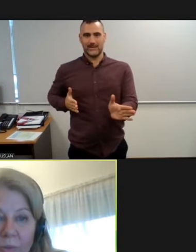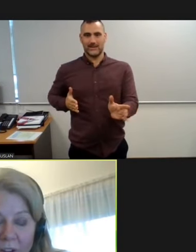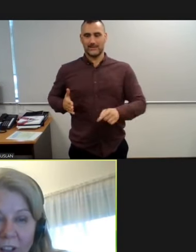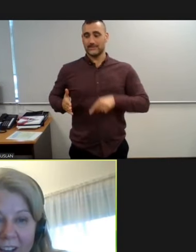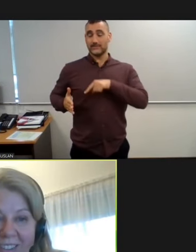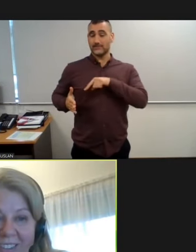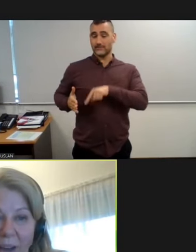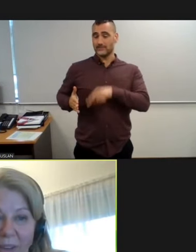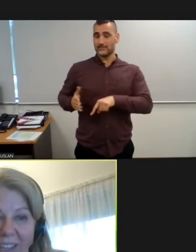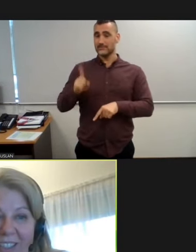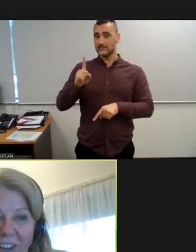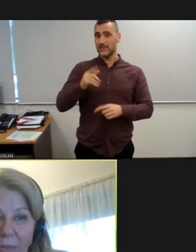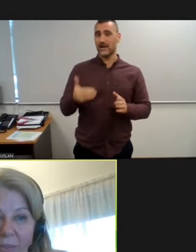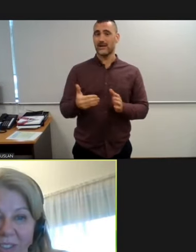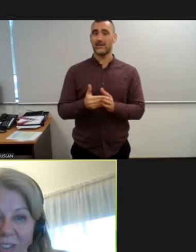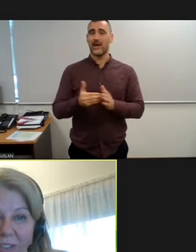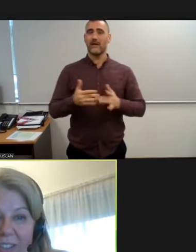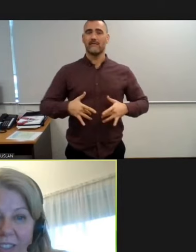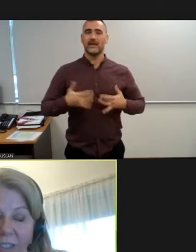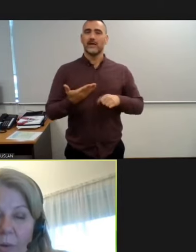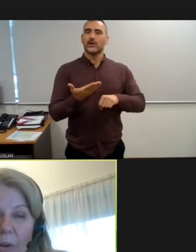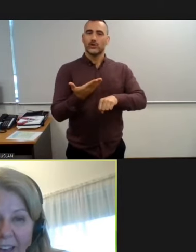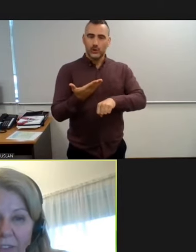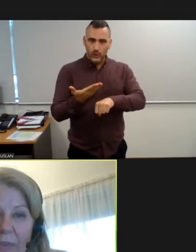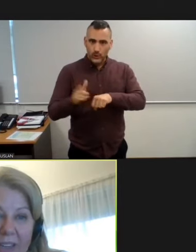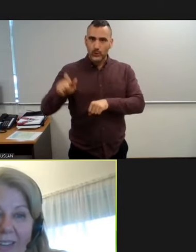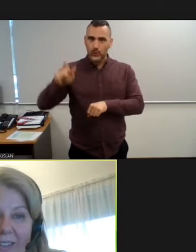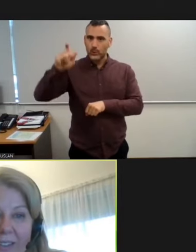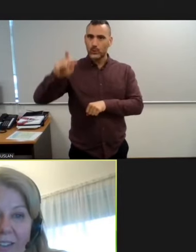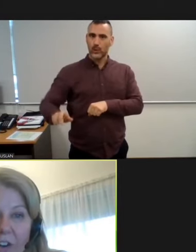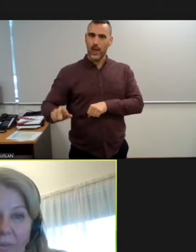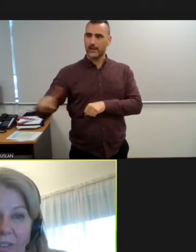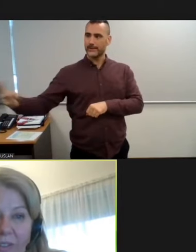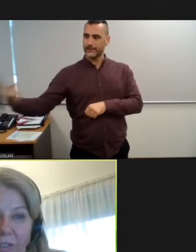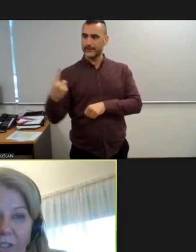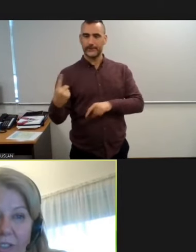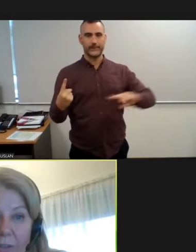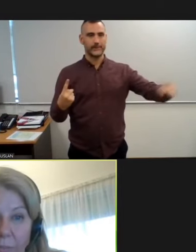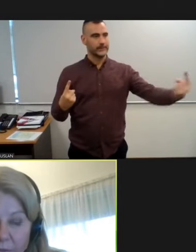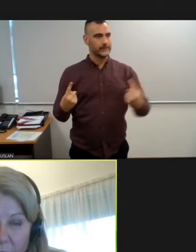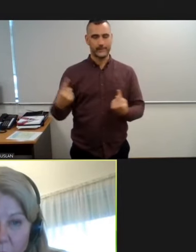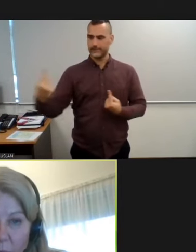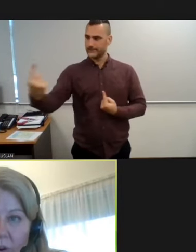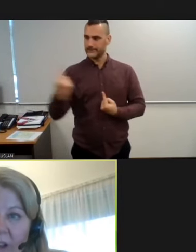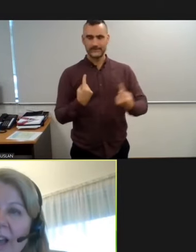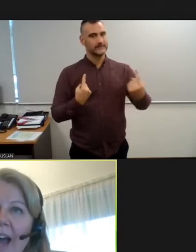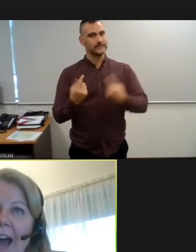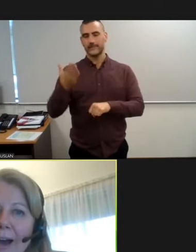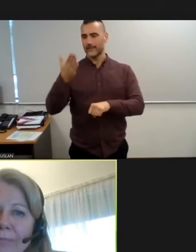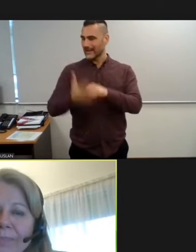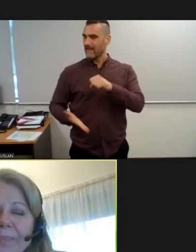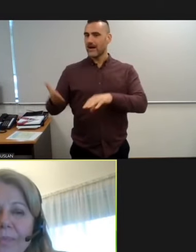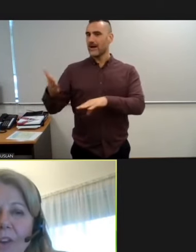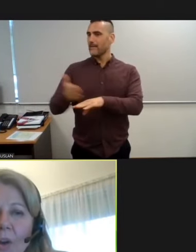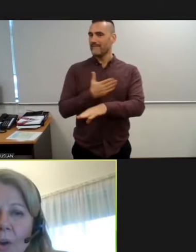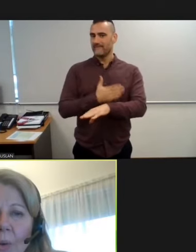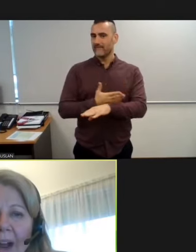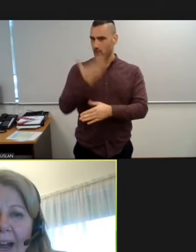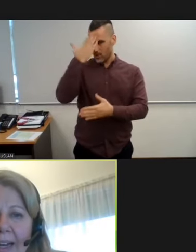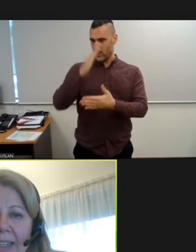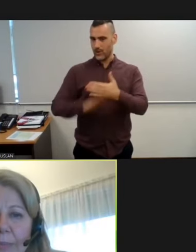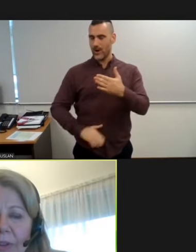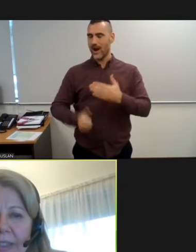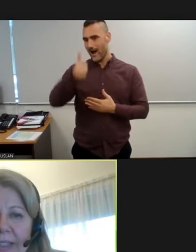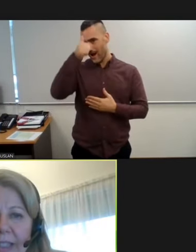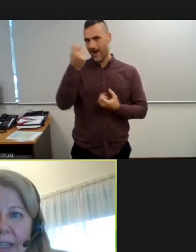new clients coming into the homelessness service system who haven't been accessing homelessness services before. who